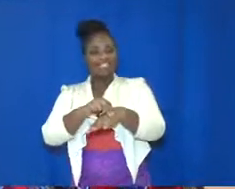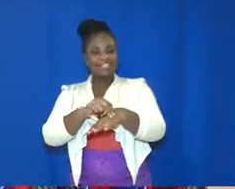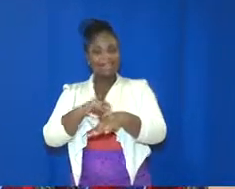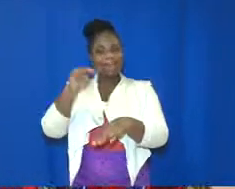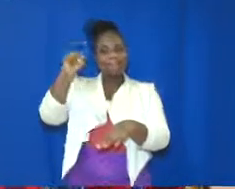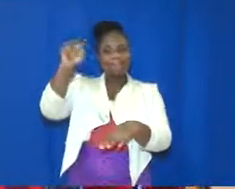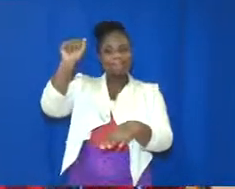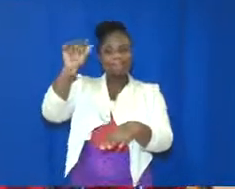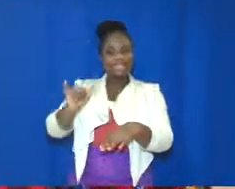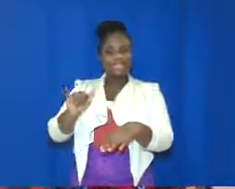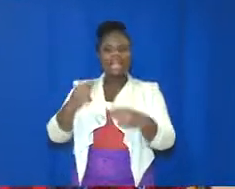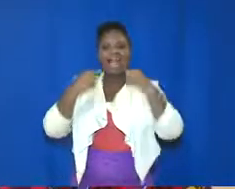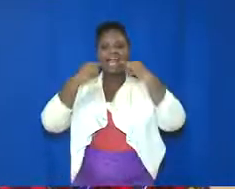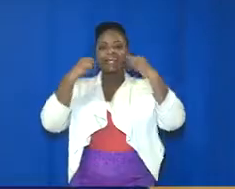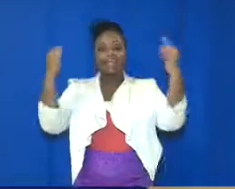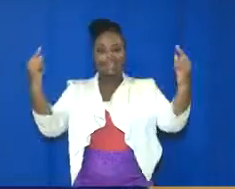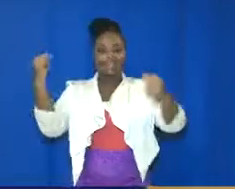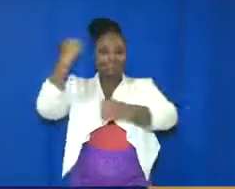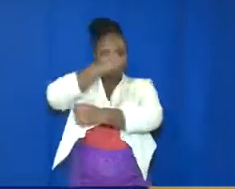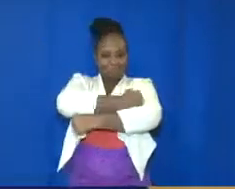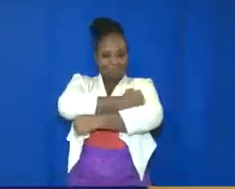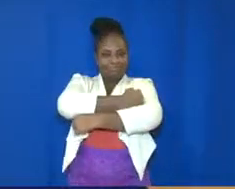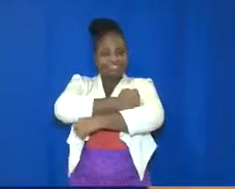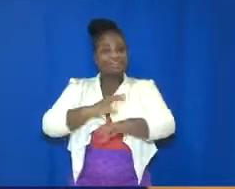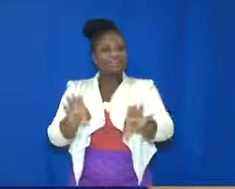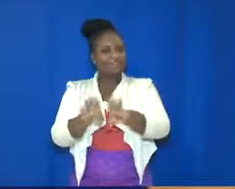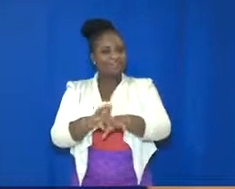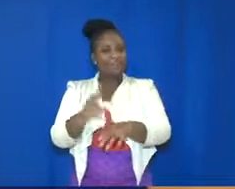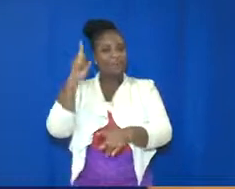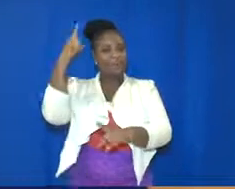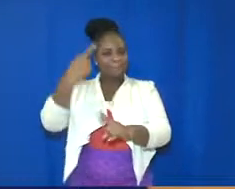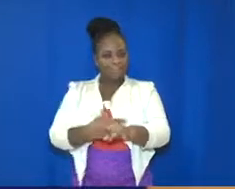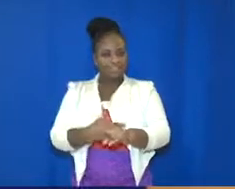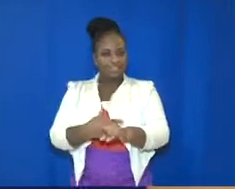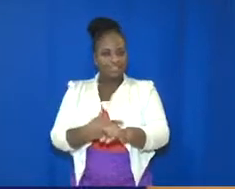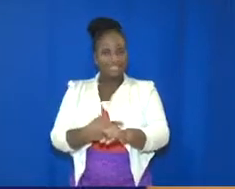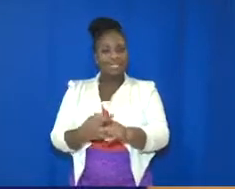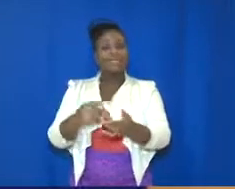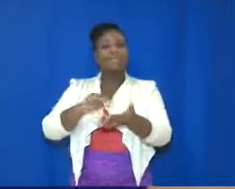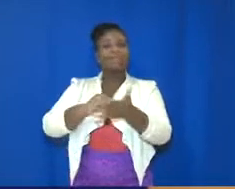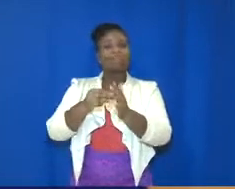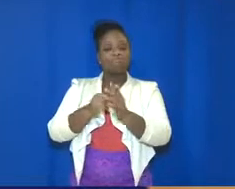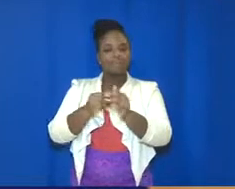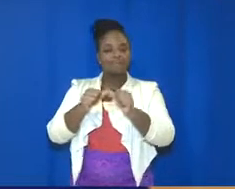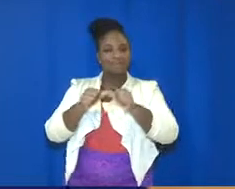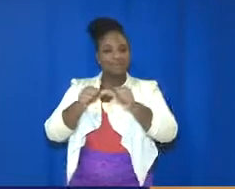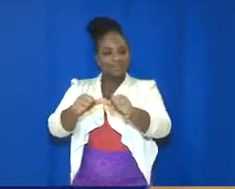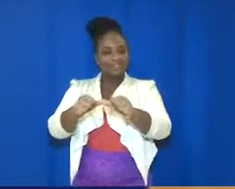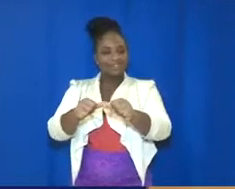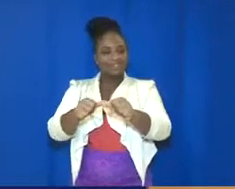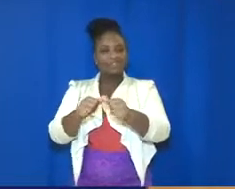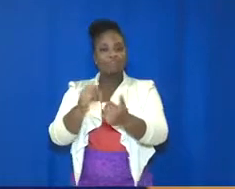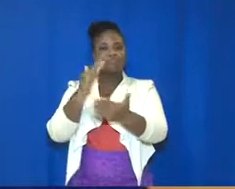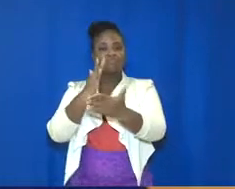Day, I announced the extension of the closure of our borders for one more month as the means to